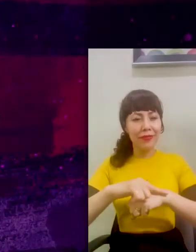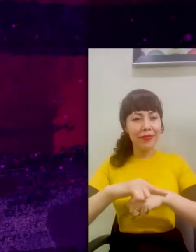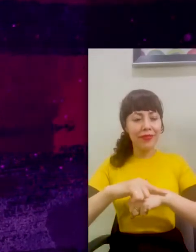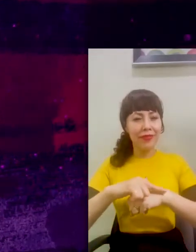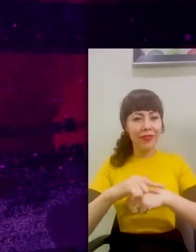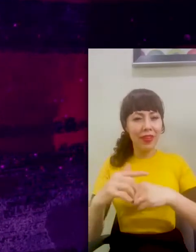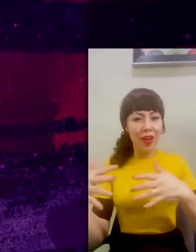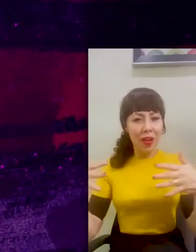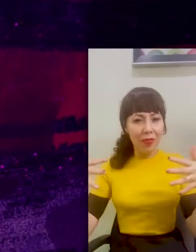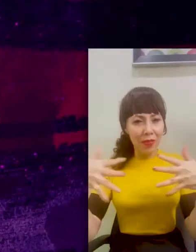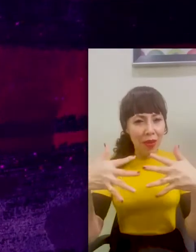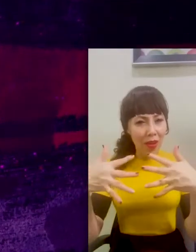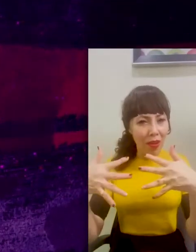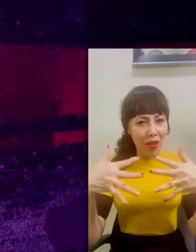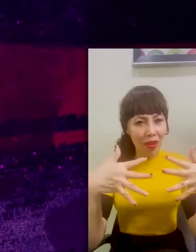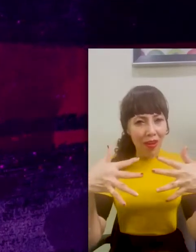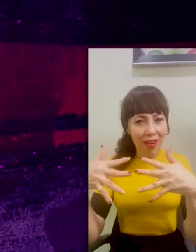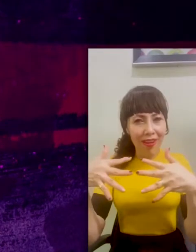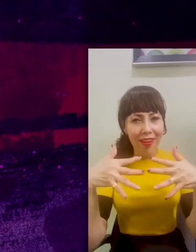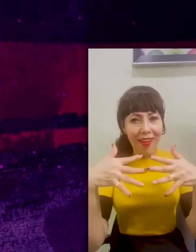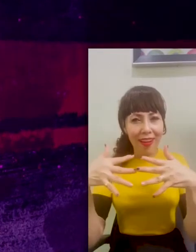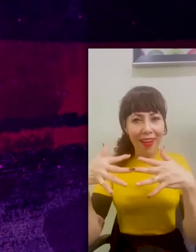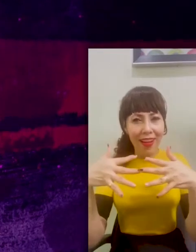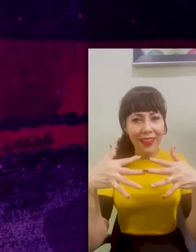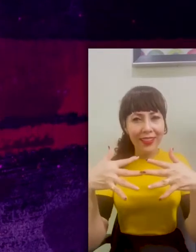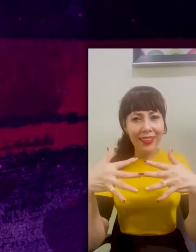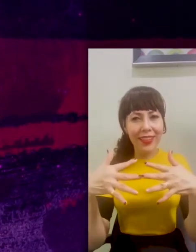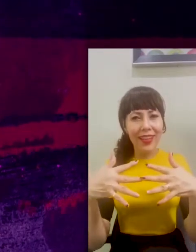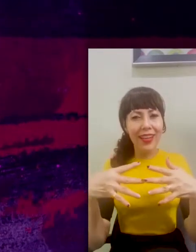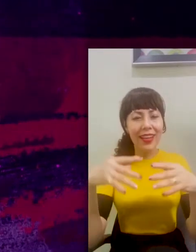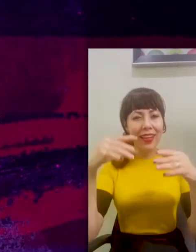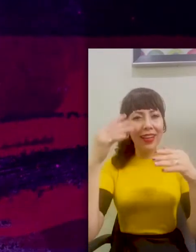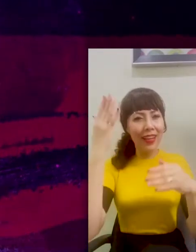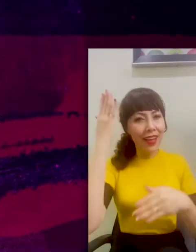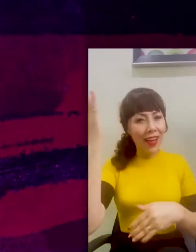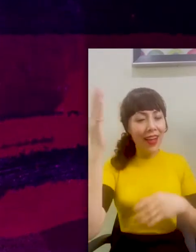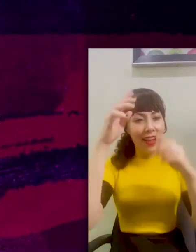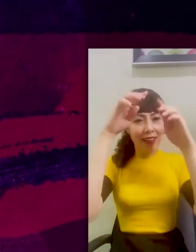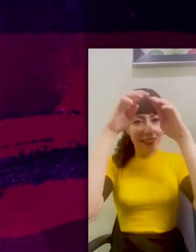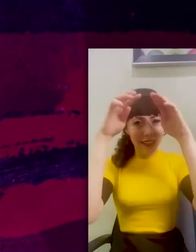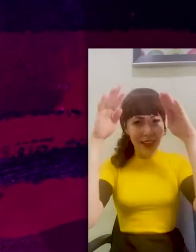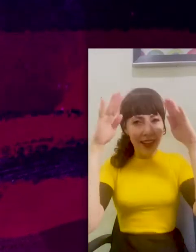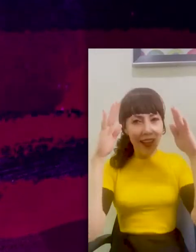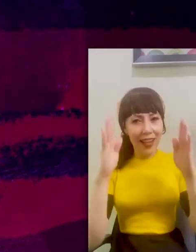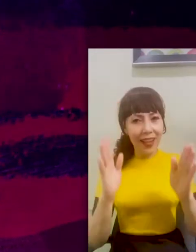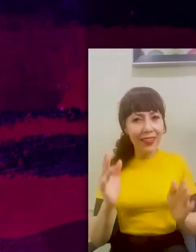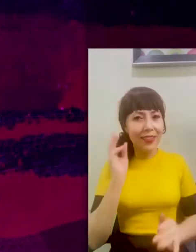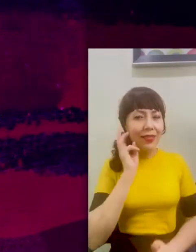Forth in fields of conquest, thy tents shall